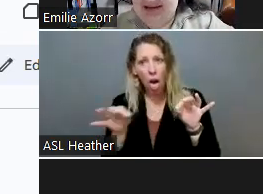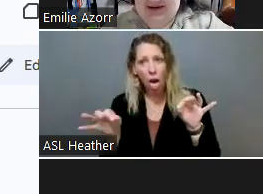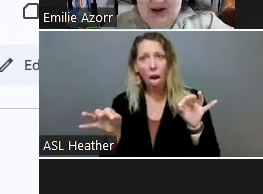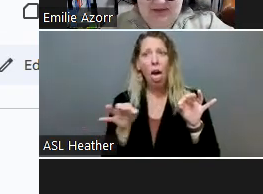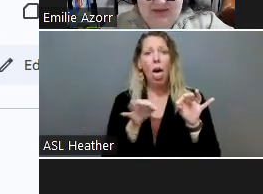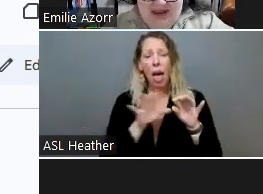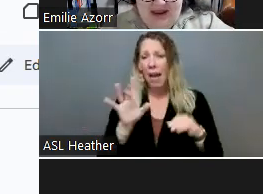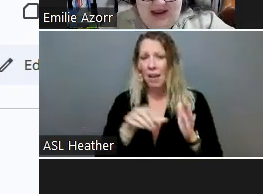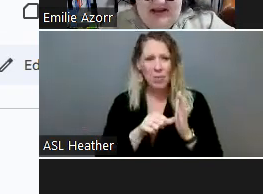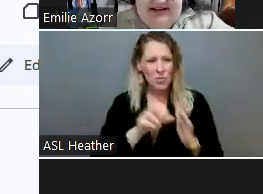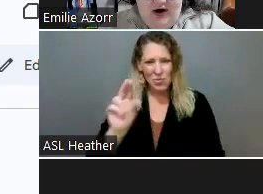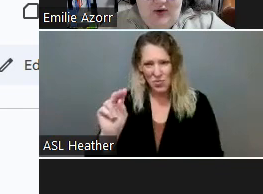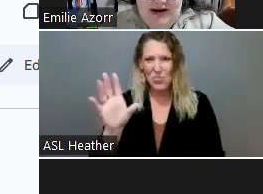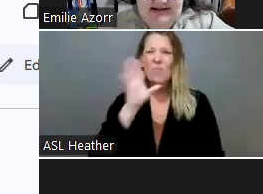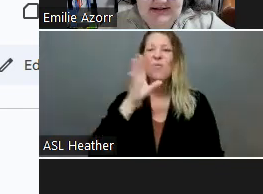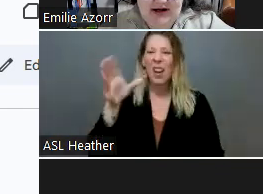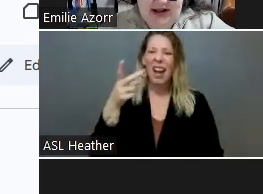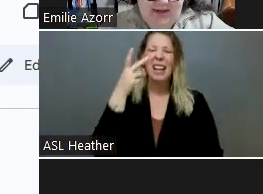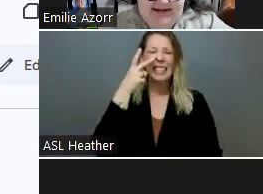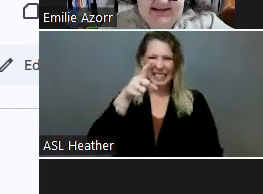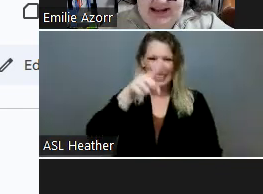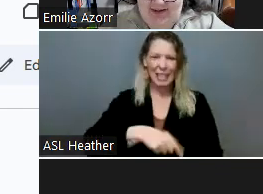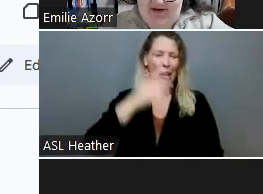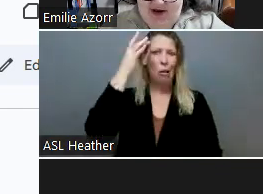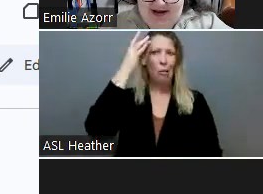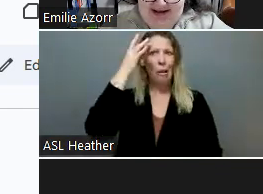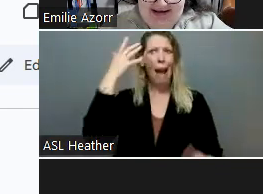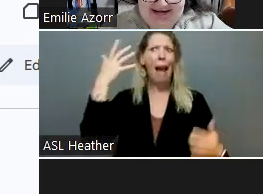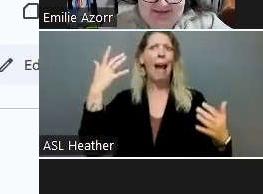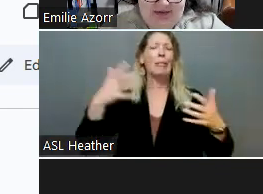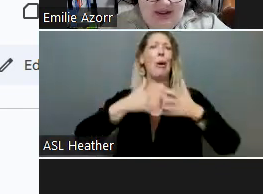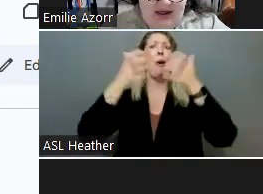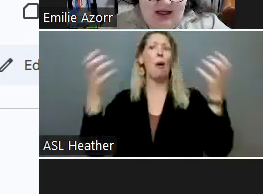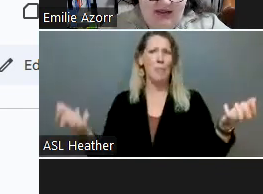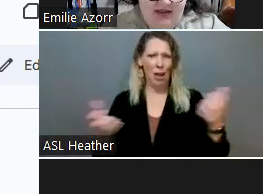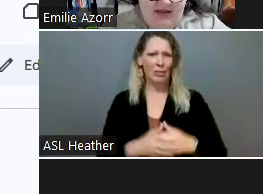you'll see why it's so long. So we're going to start here with this table of contents.